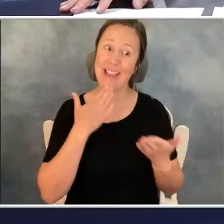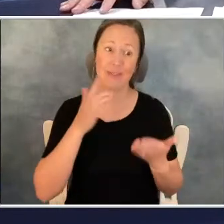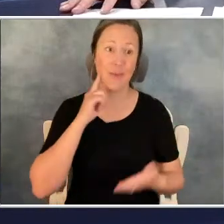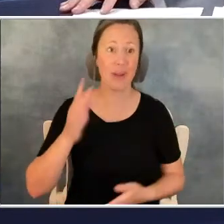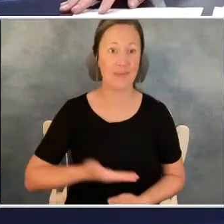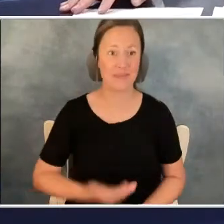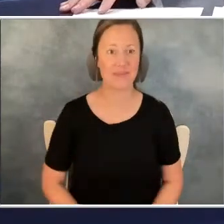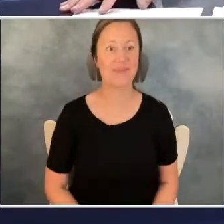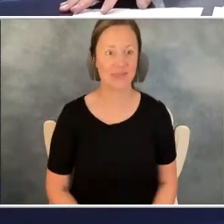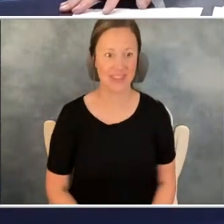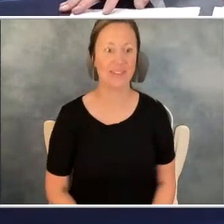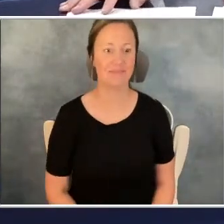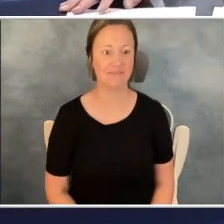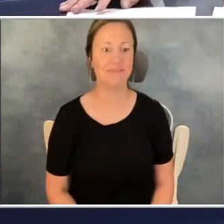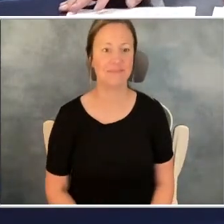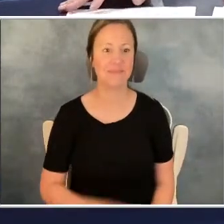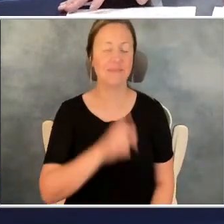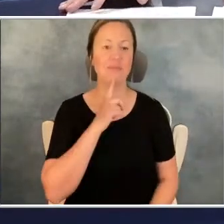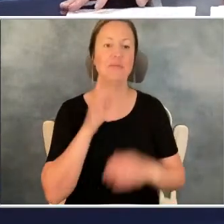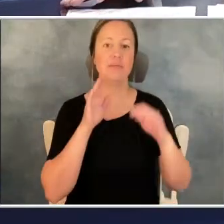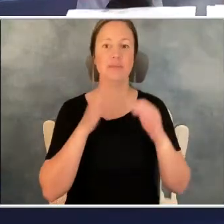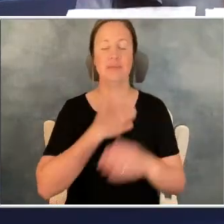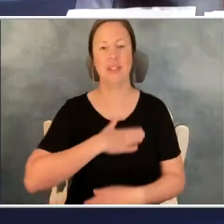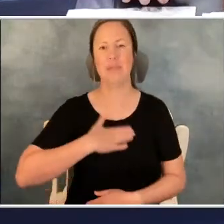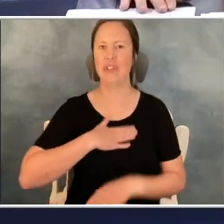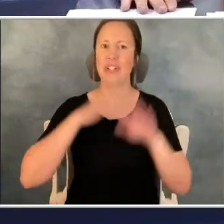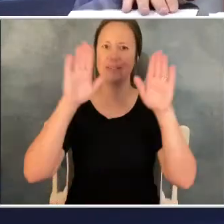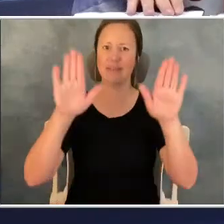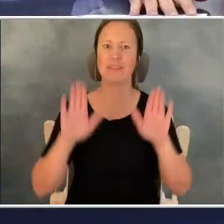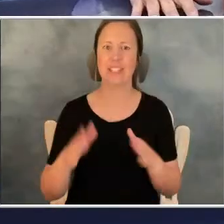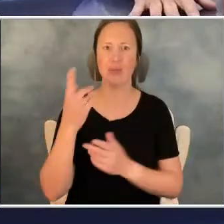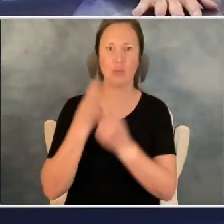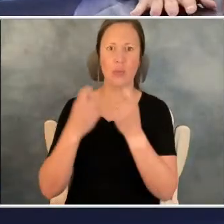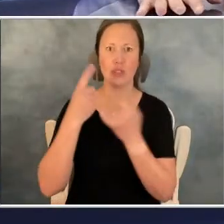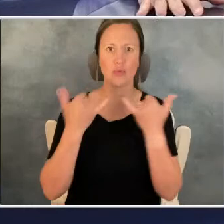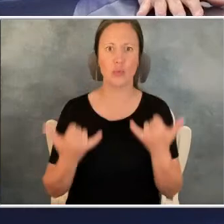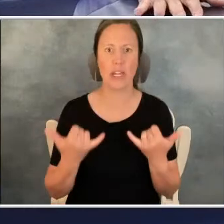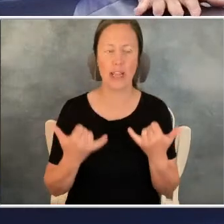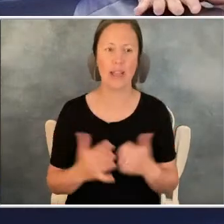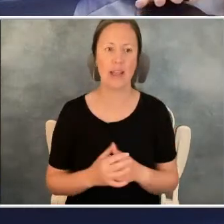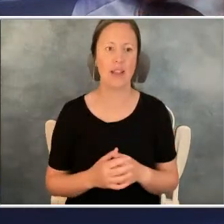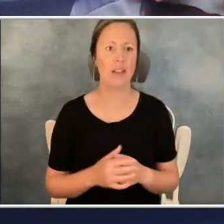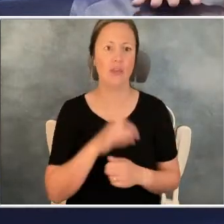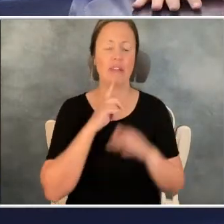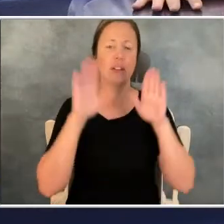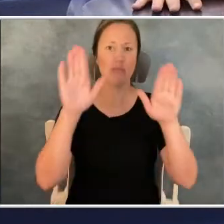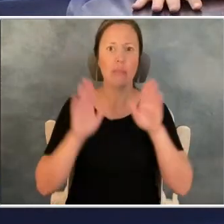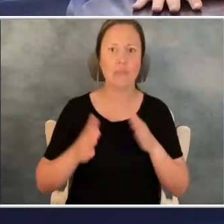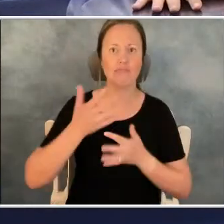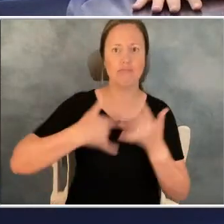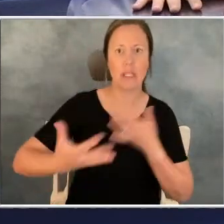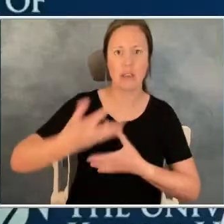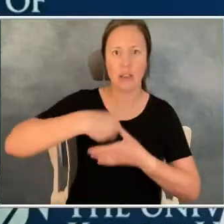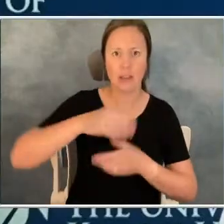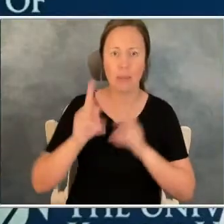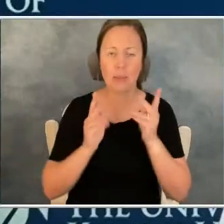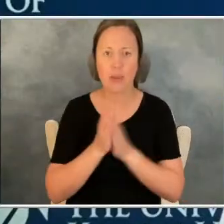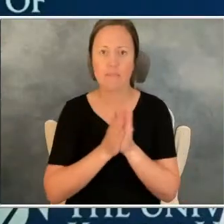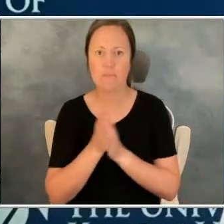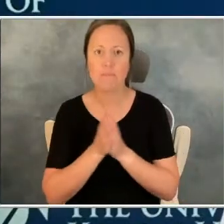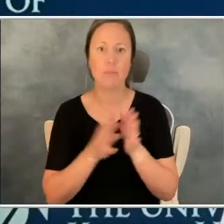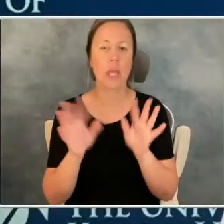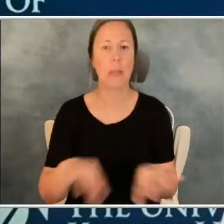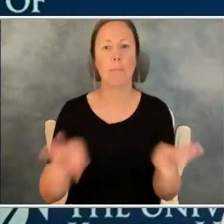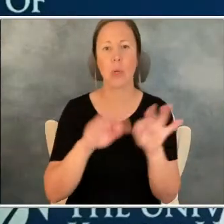really appreciate these outstanding questions we're getting today. The great engagement by folks. These are really important topics. And I think something we ought